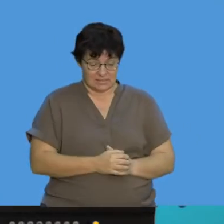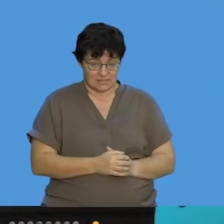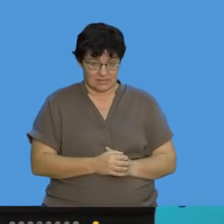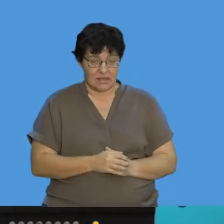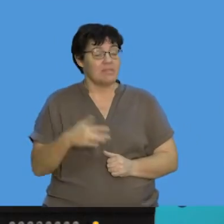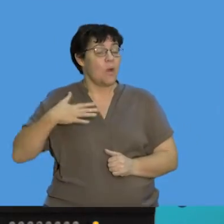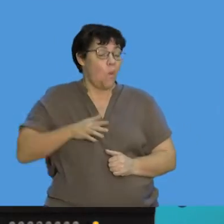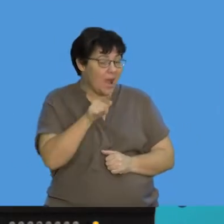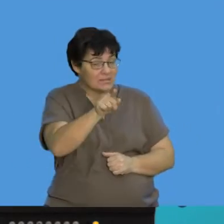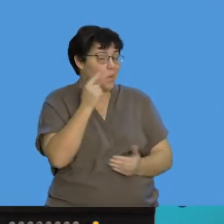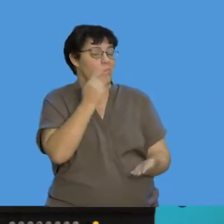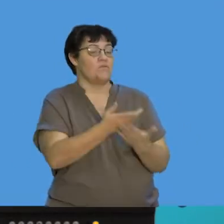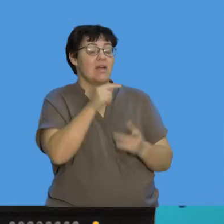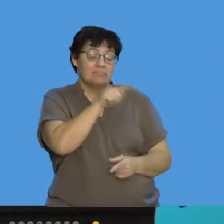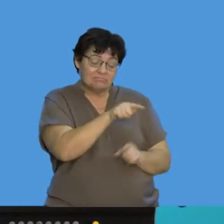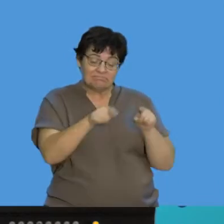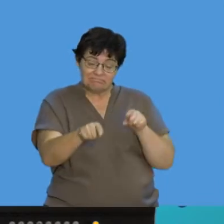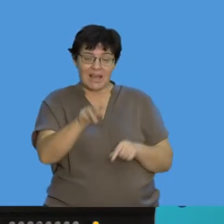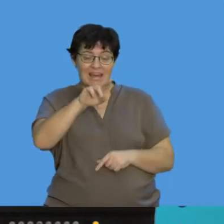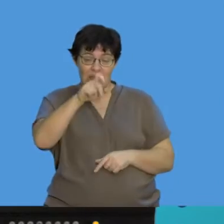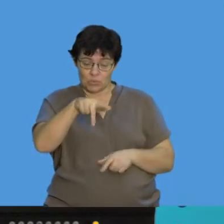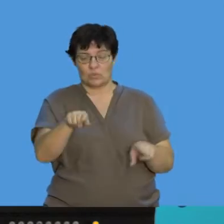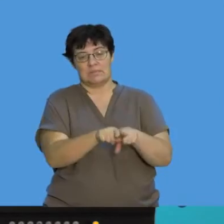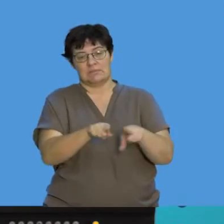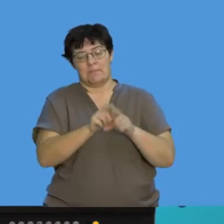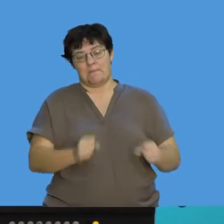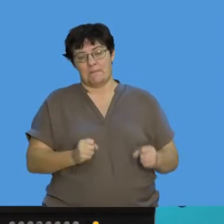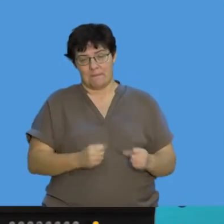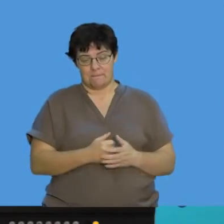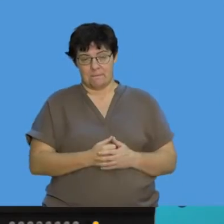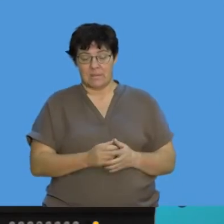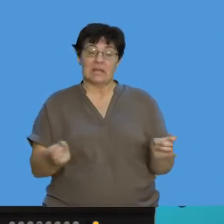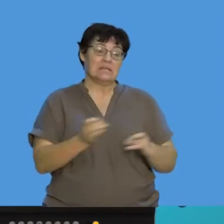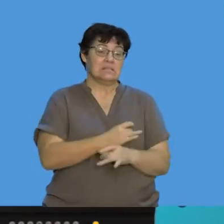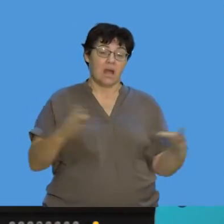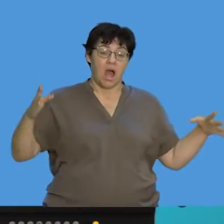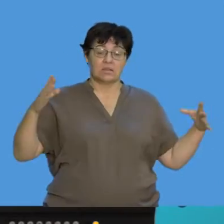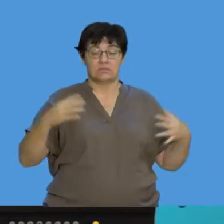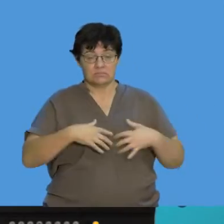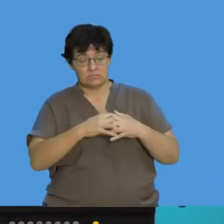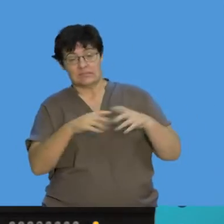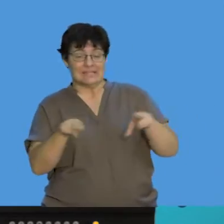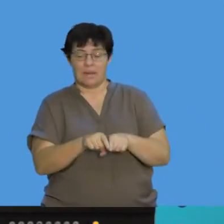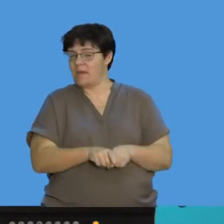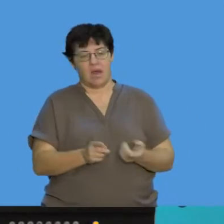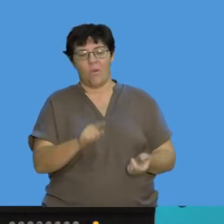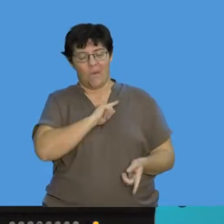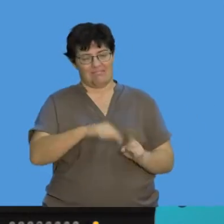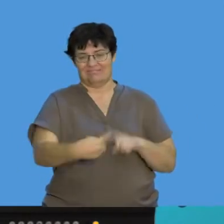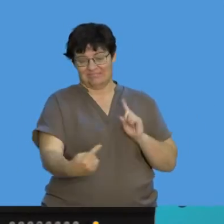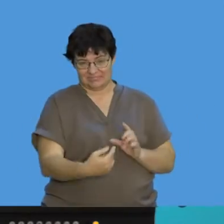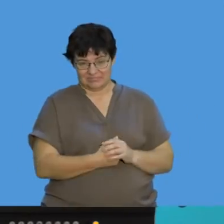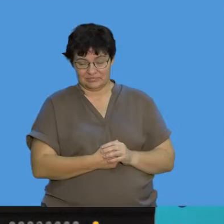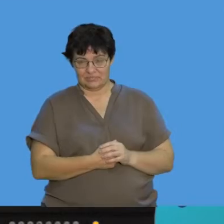you to prove, that the ratios are the same. But you don't start immediately by making them the same, because then that's something else. You are